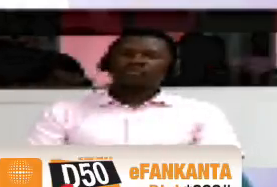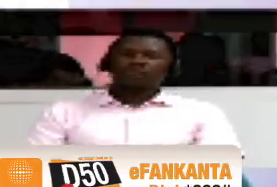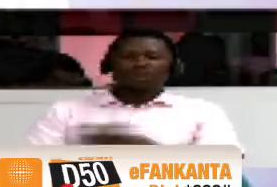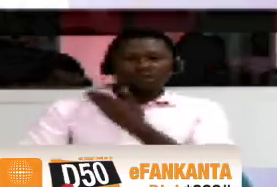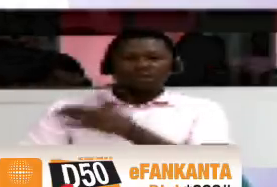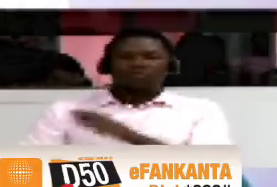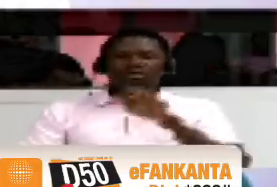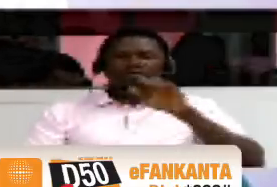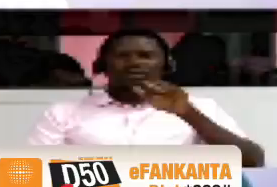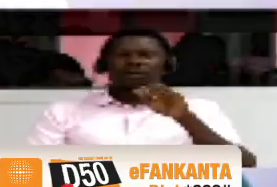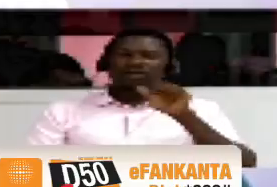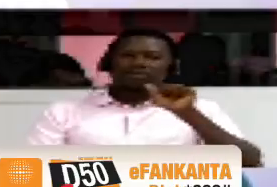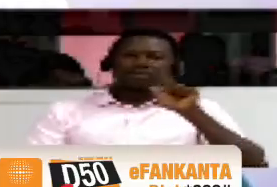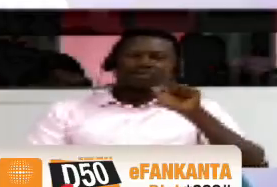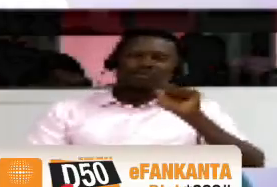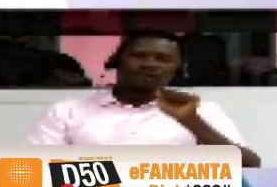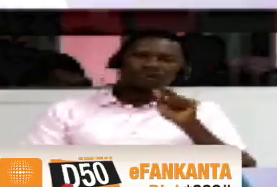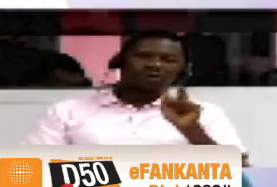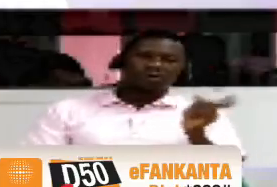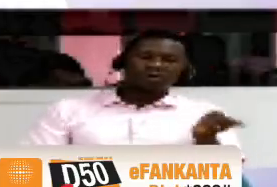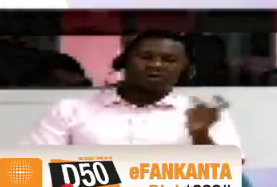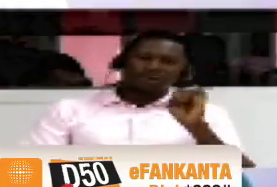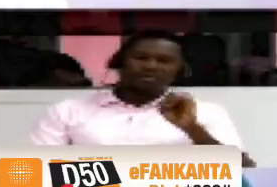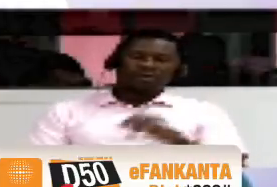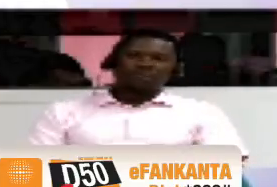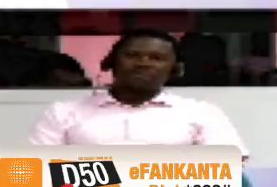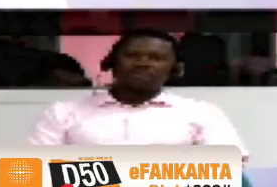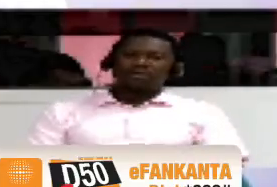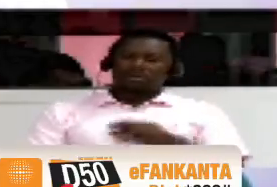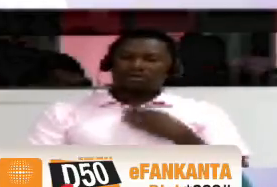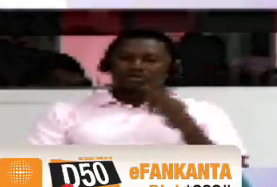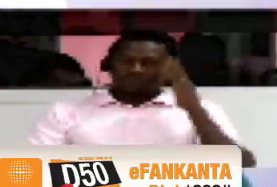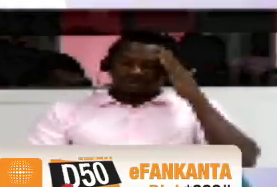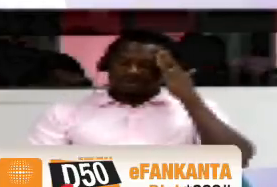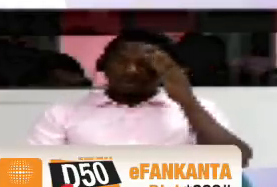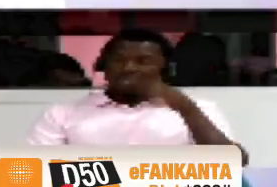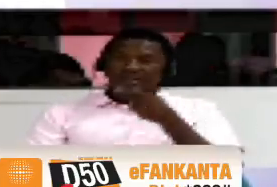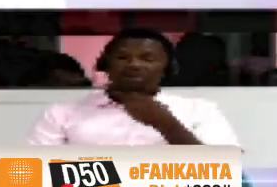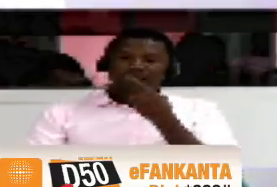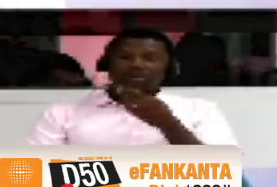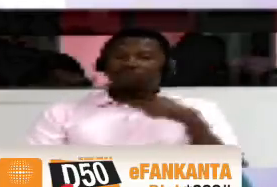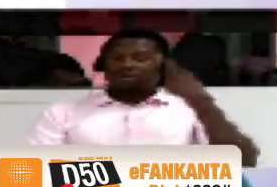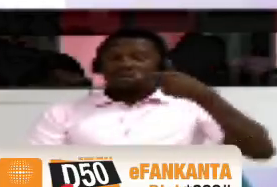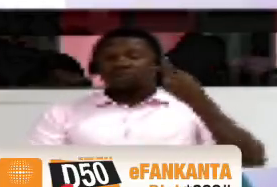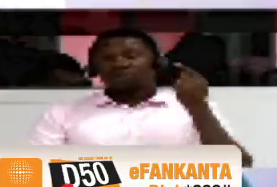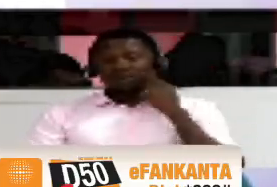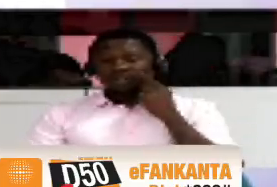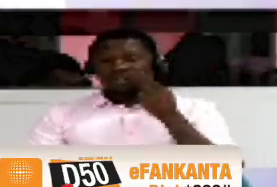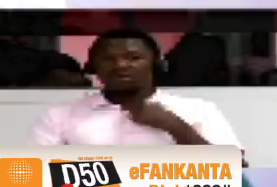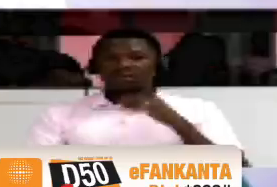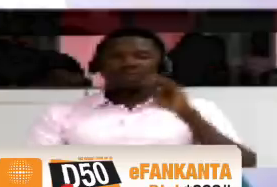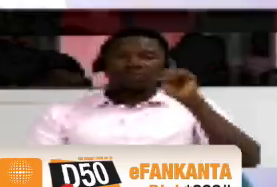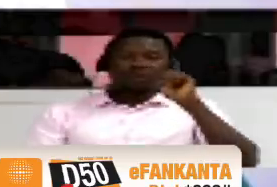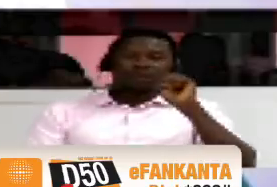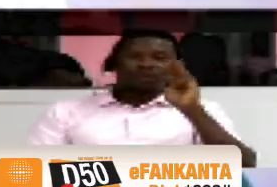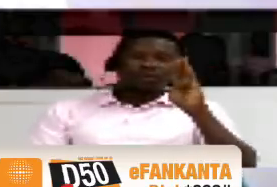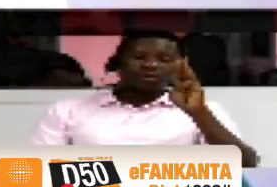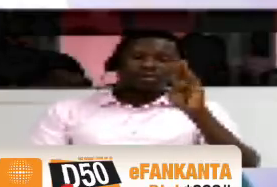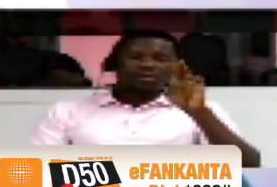Alaji, only to realize the following day that Ibrahim was pronounced dead.